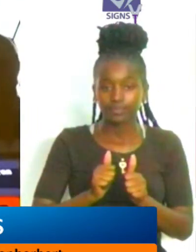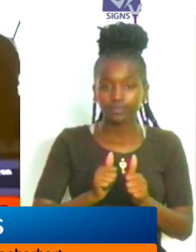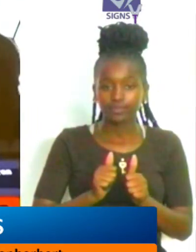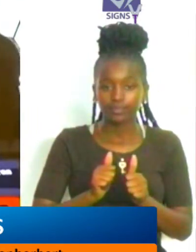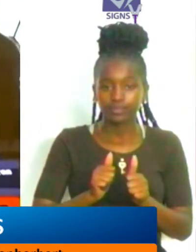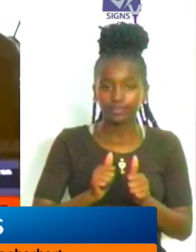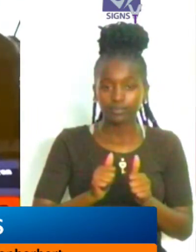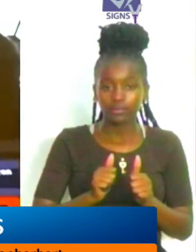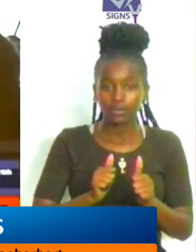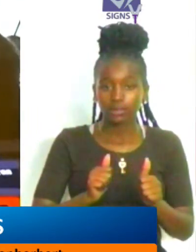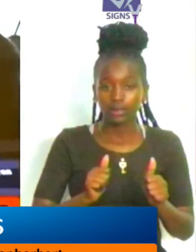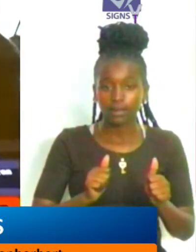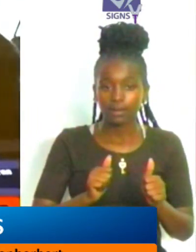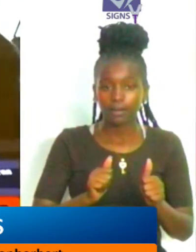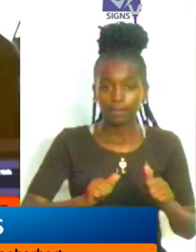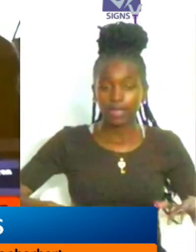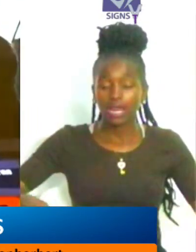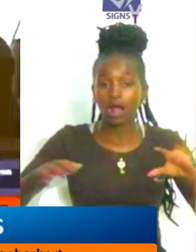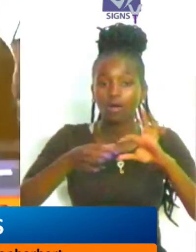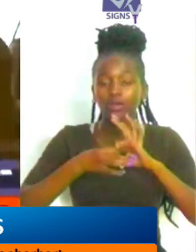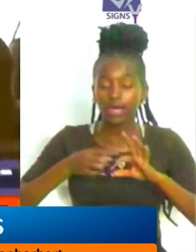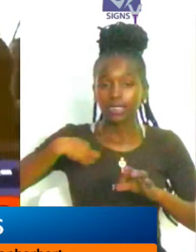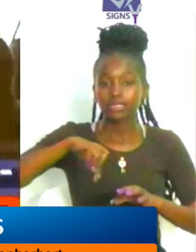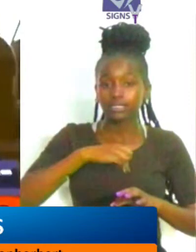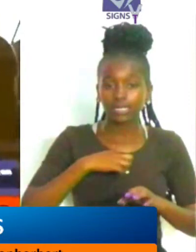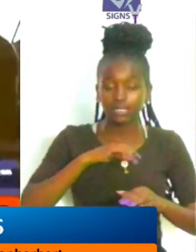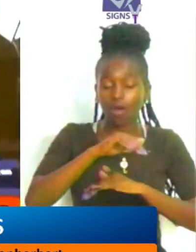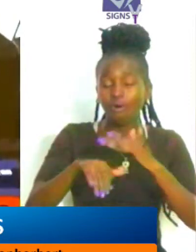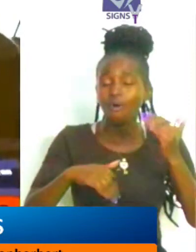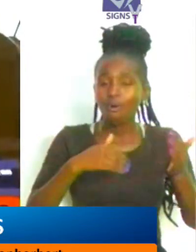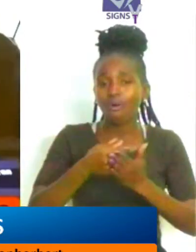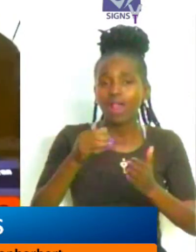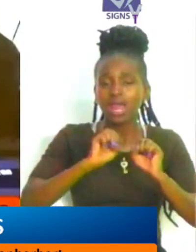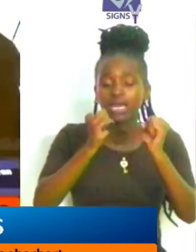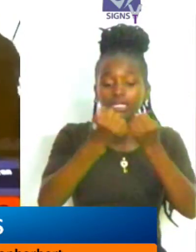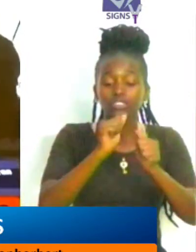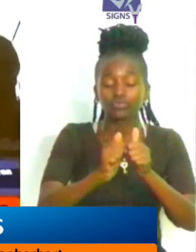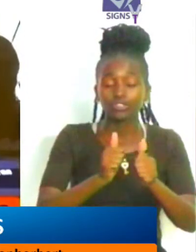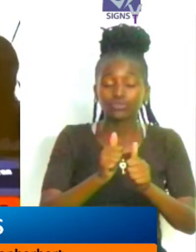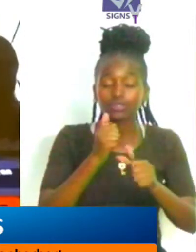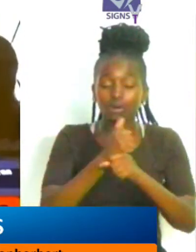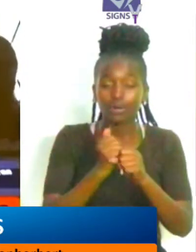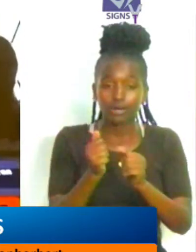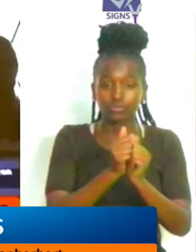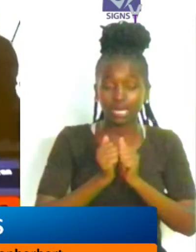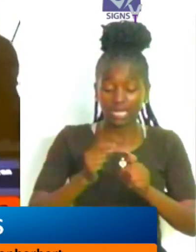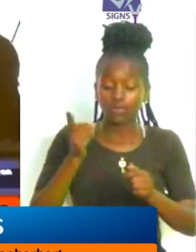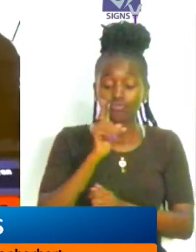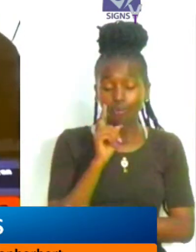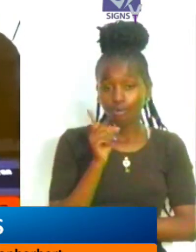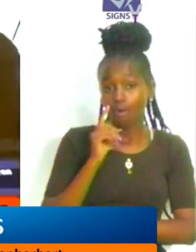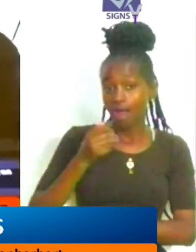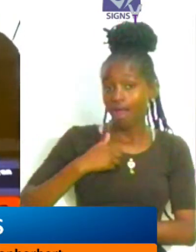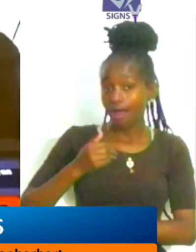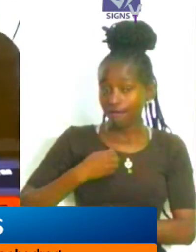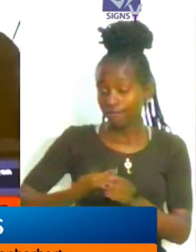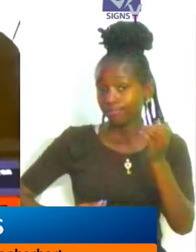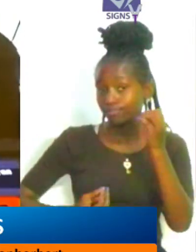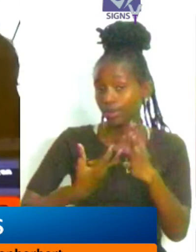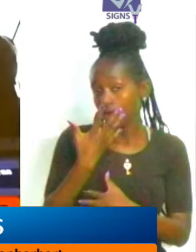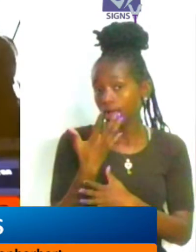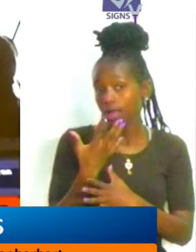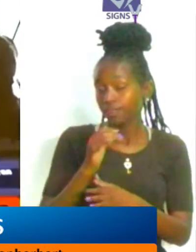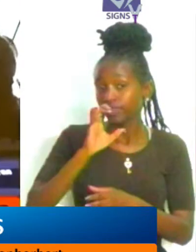all the critical agents we work with. Tomorrow, we are launching the e-filing